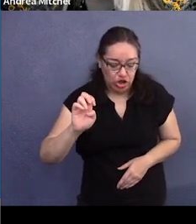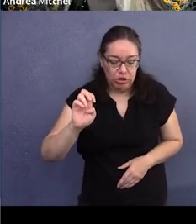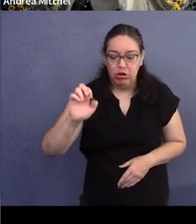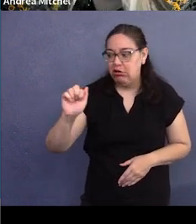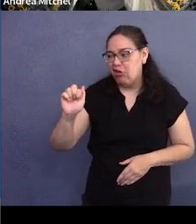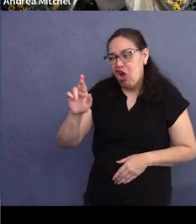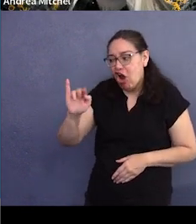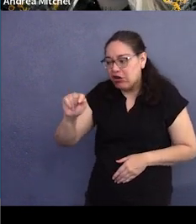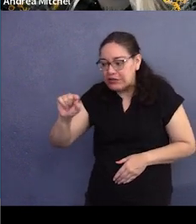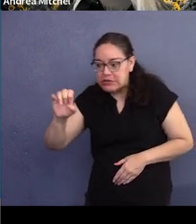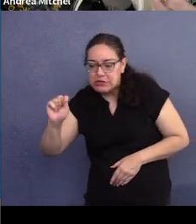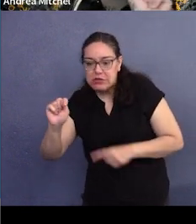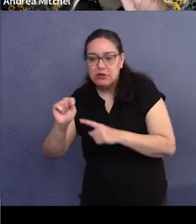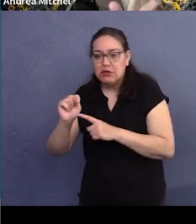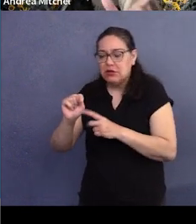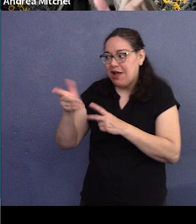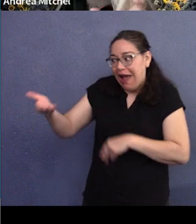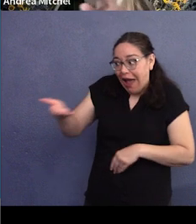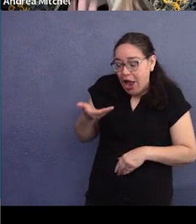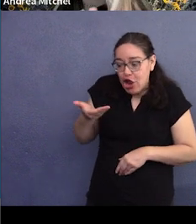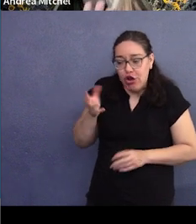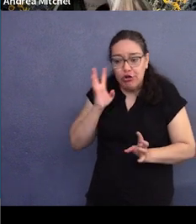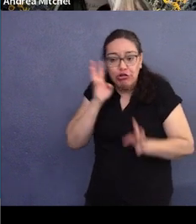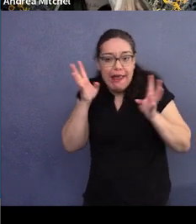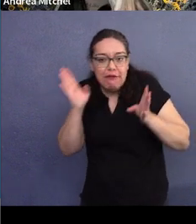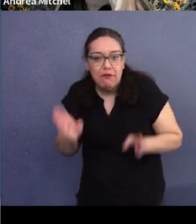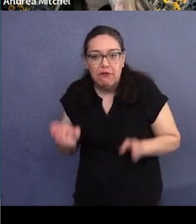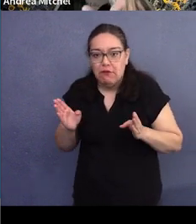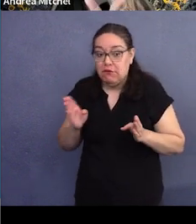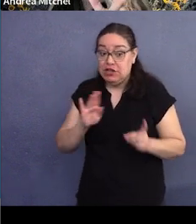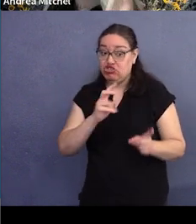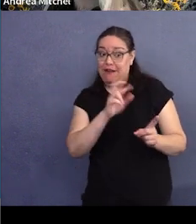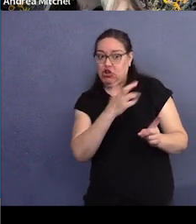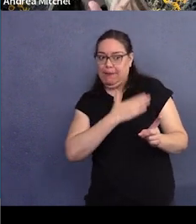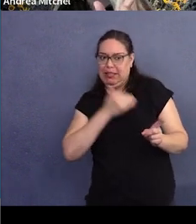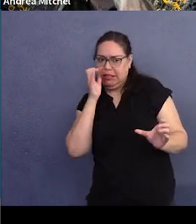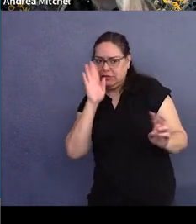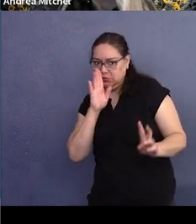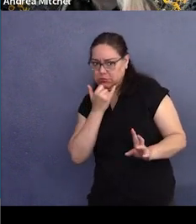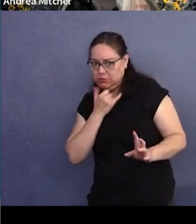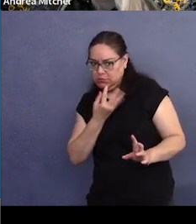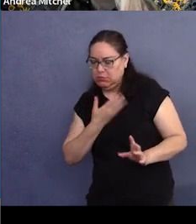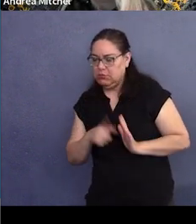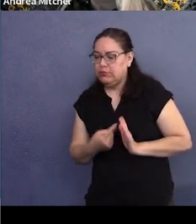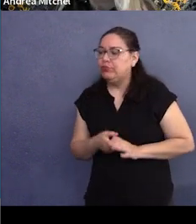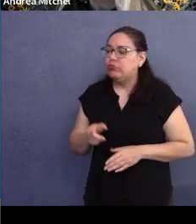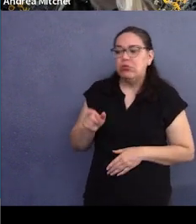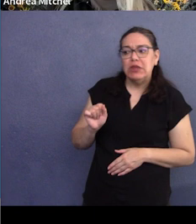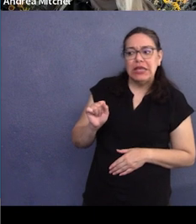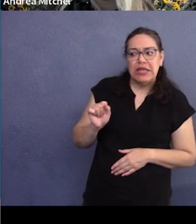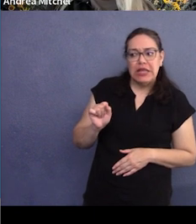creative folks, the hiring of, and Jennifer, please listen critically, the hiring of the people